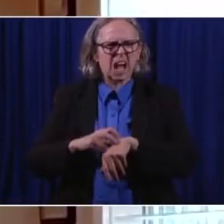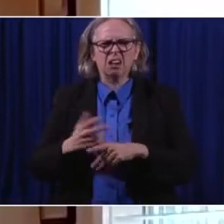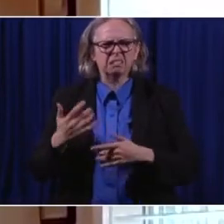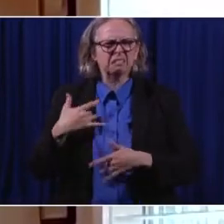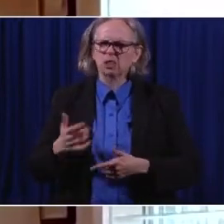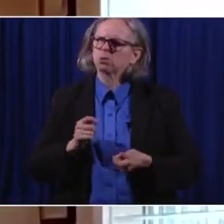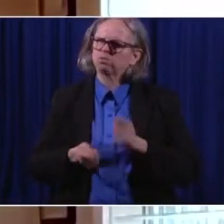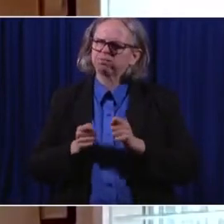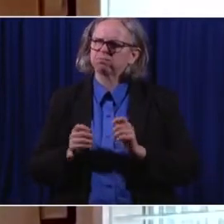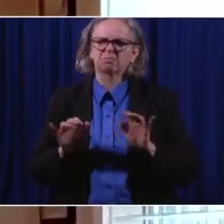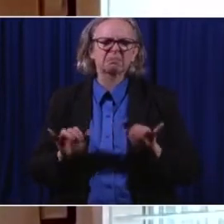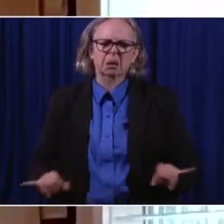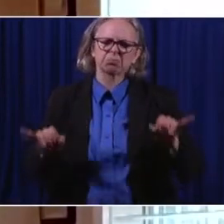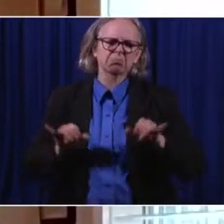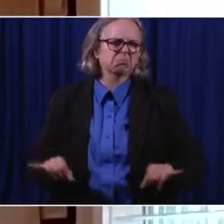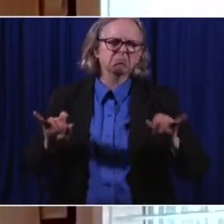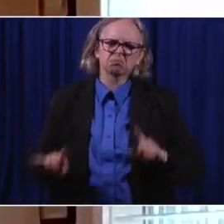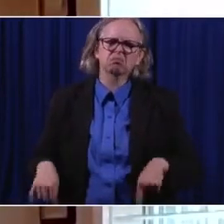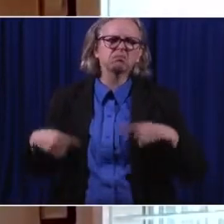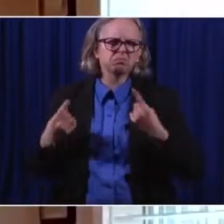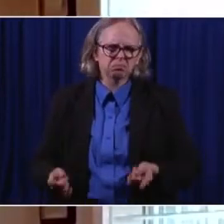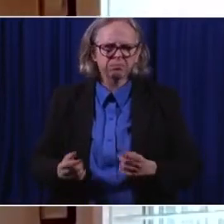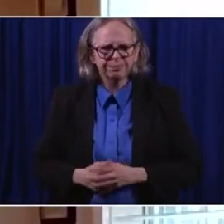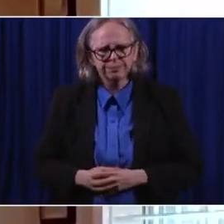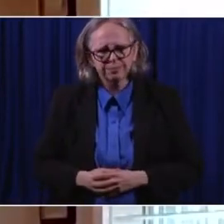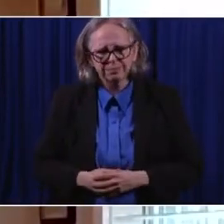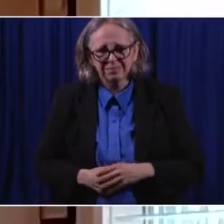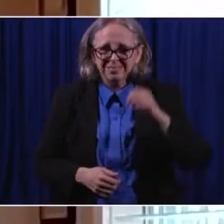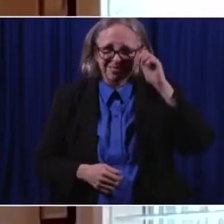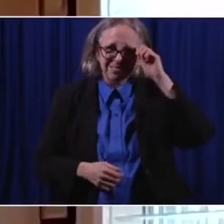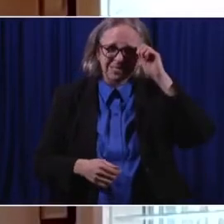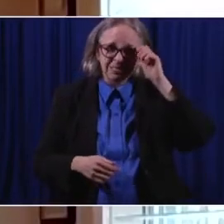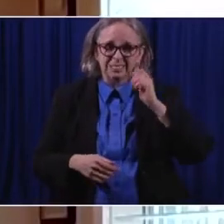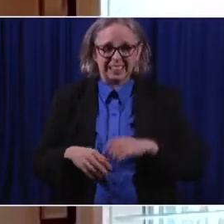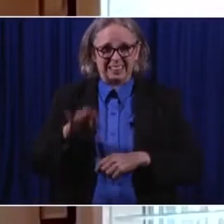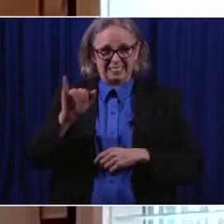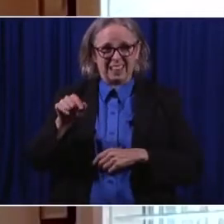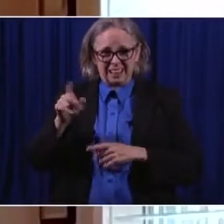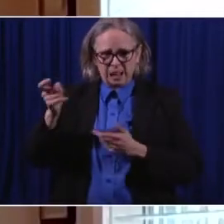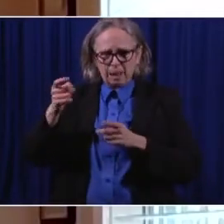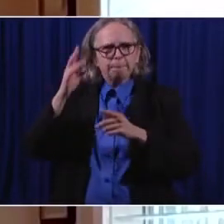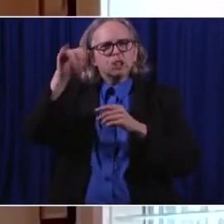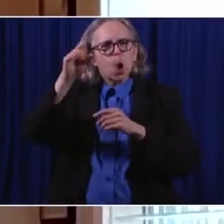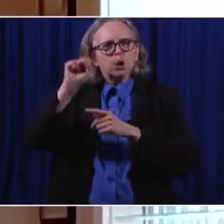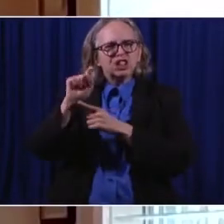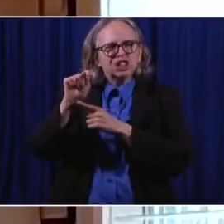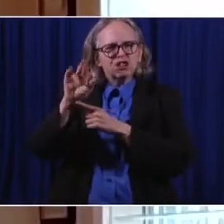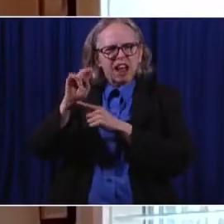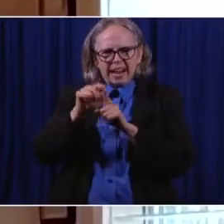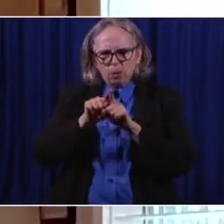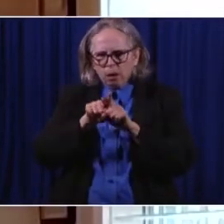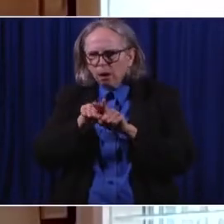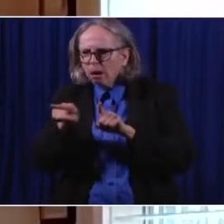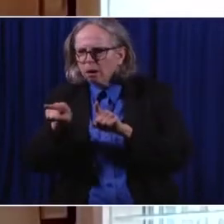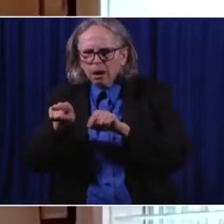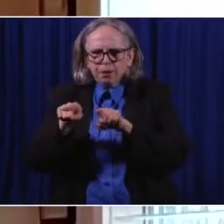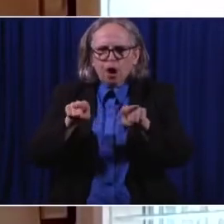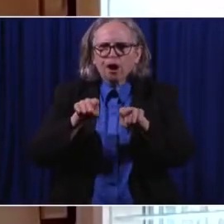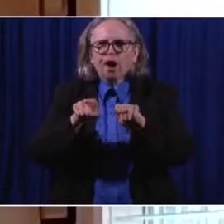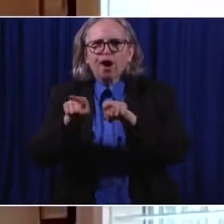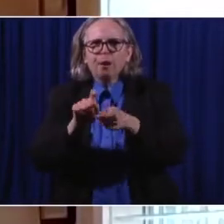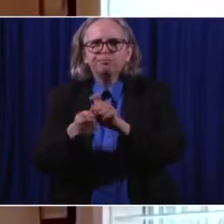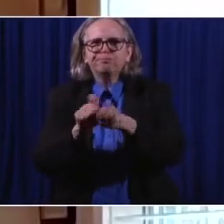being reported in Europe, but there will be others. Good news is that these mutations all appear to be impacting the